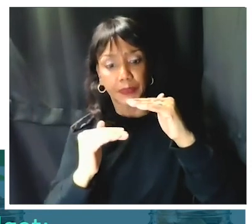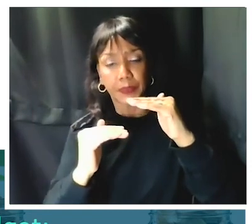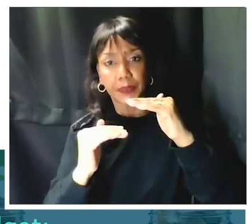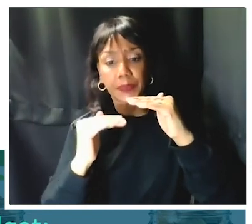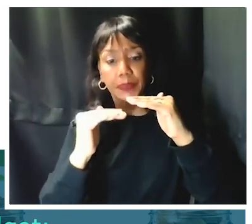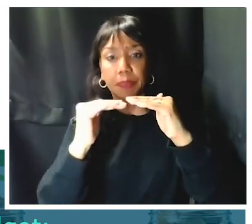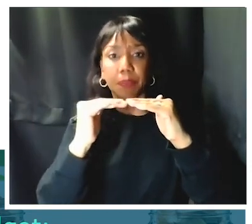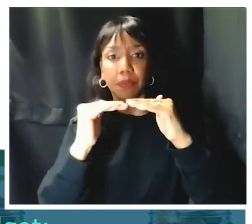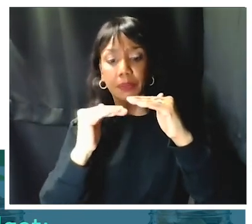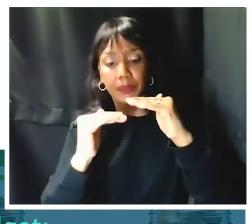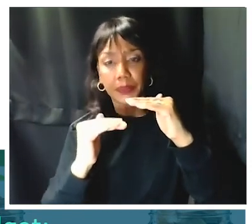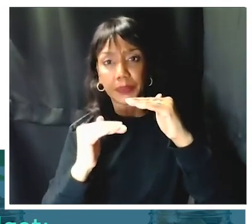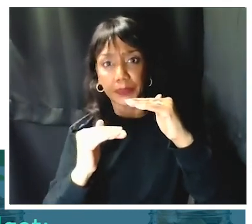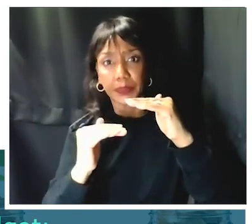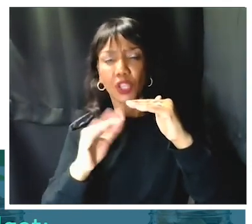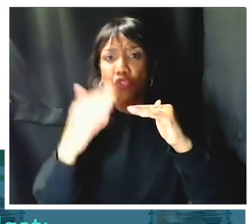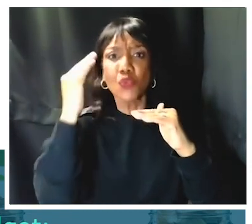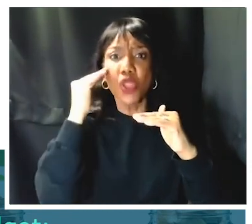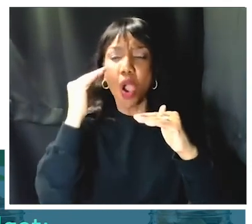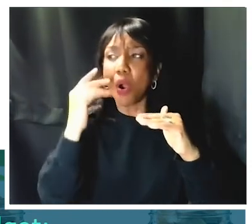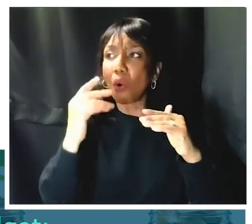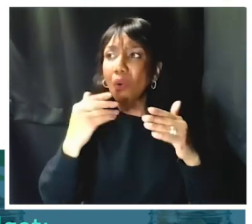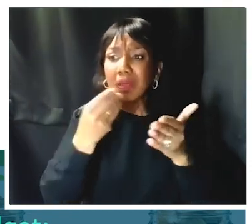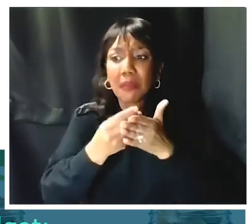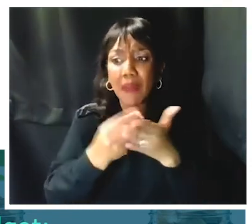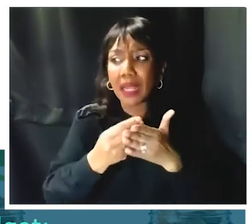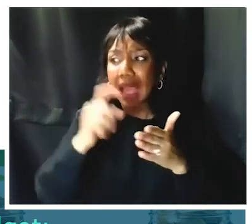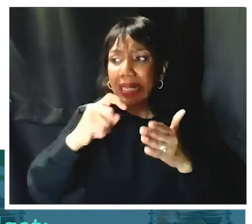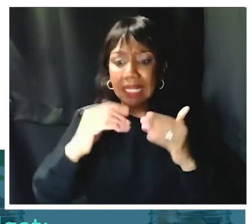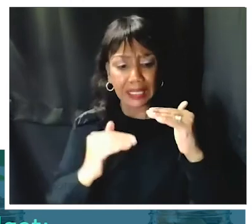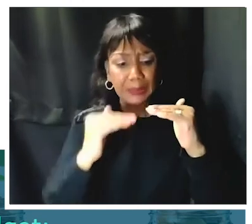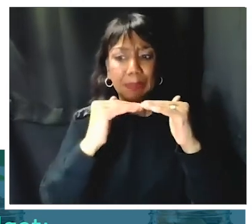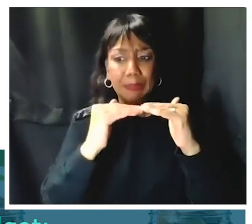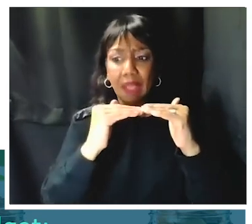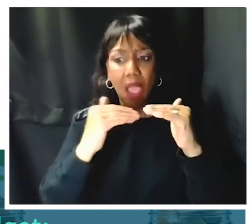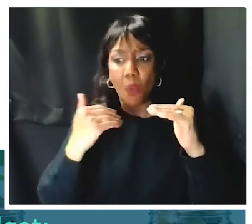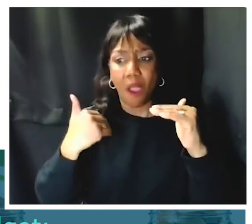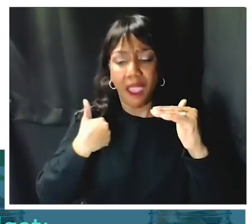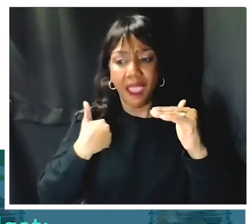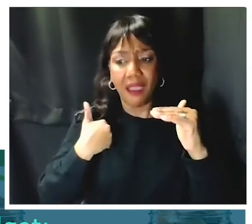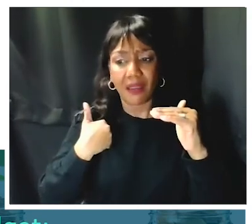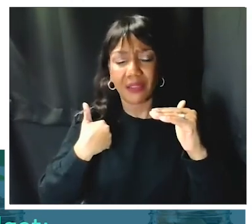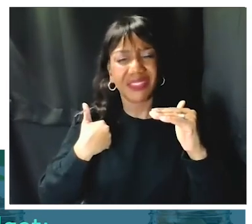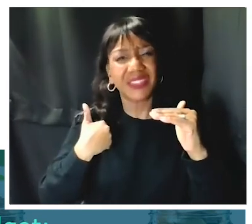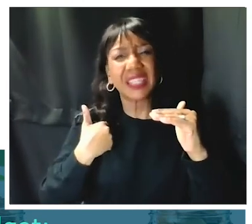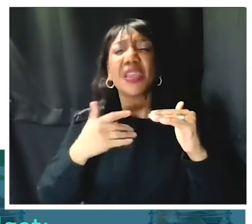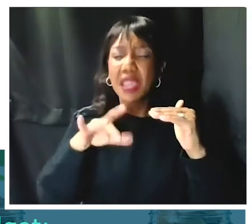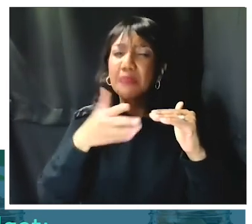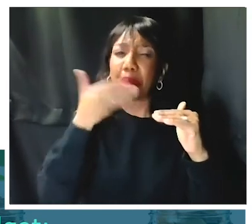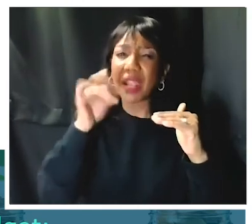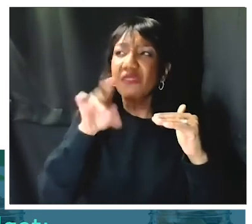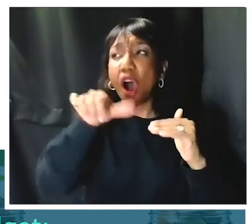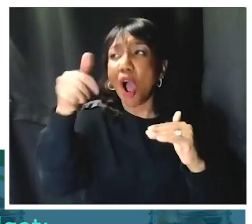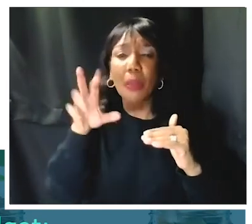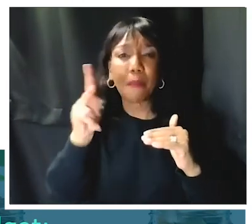your account each month. If you know that you will not have the required amount in your account each month, you should find